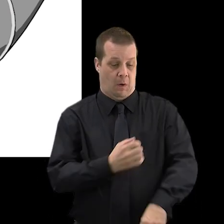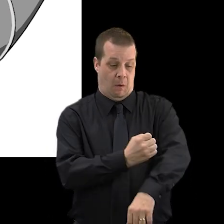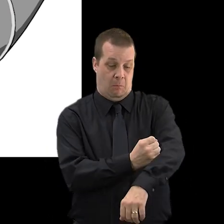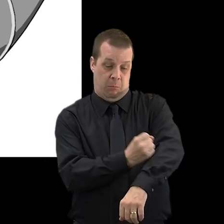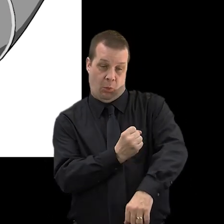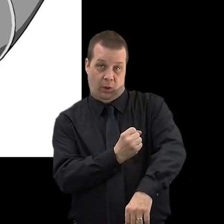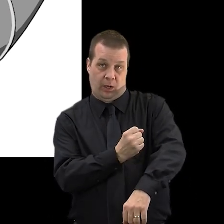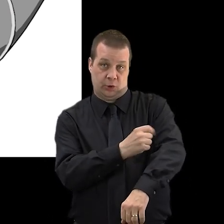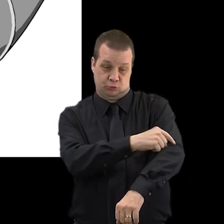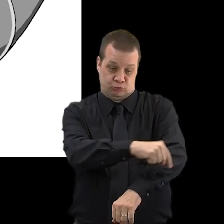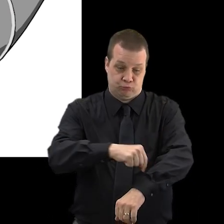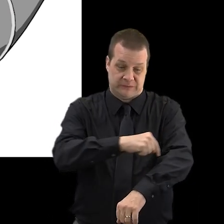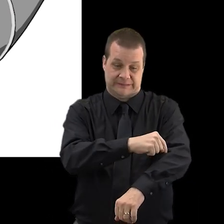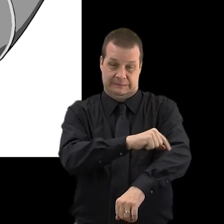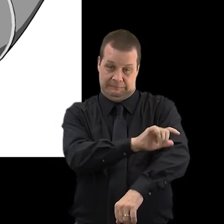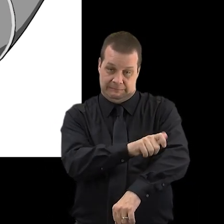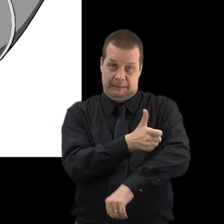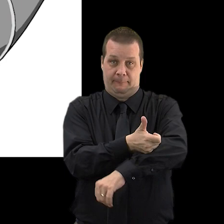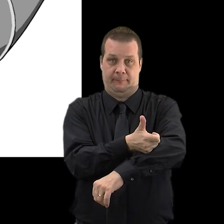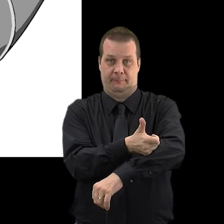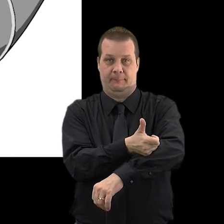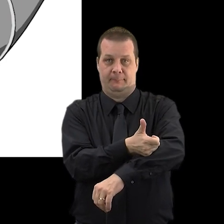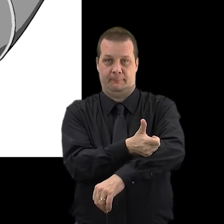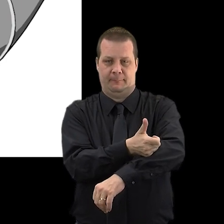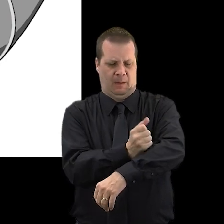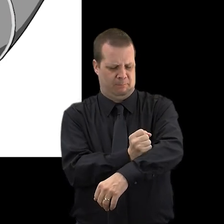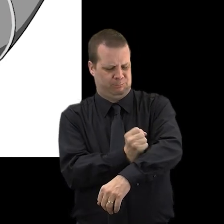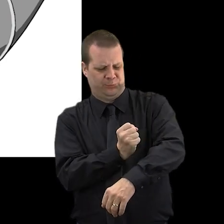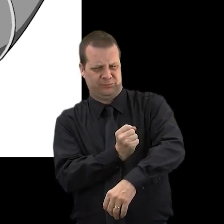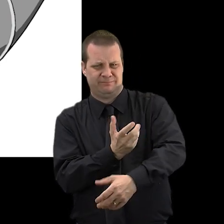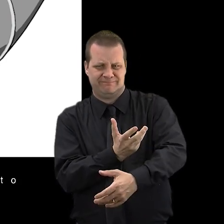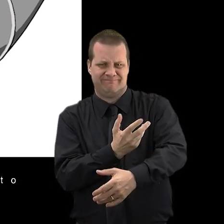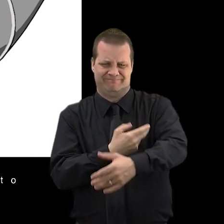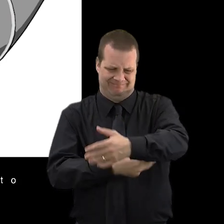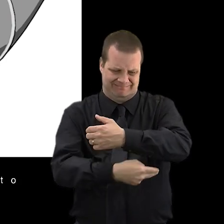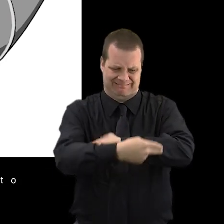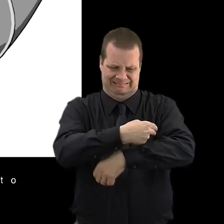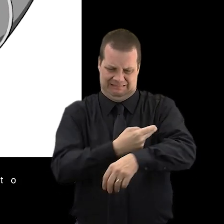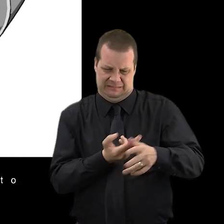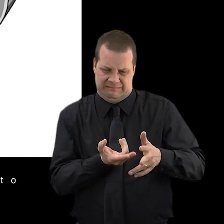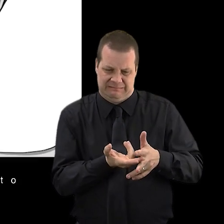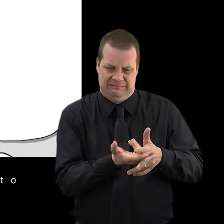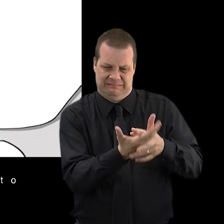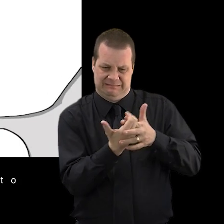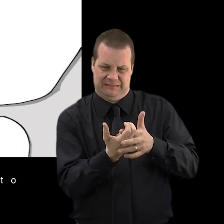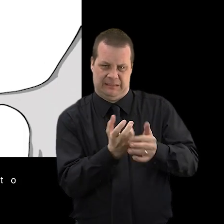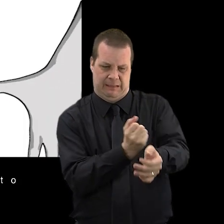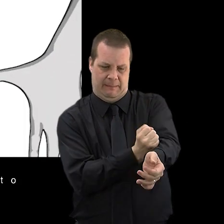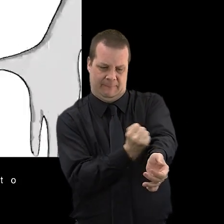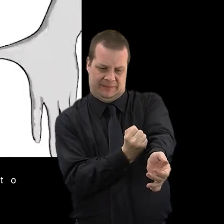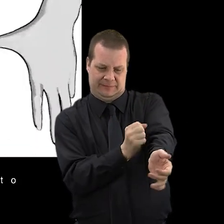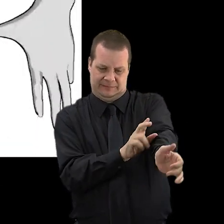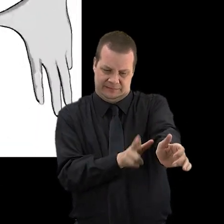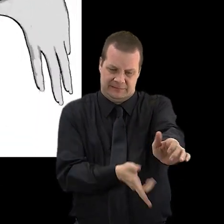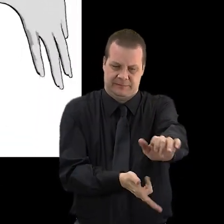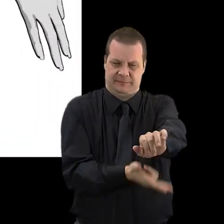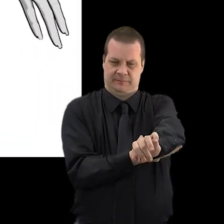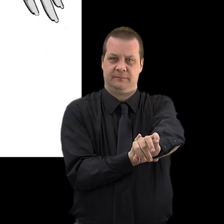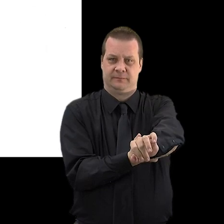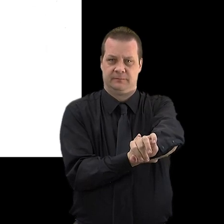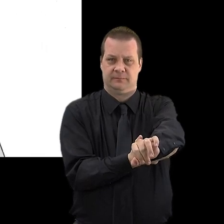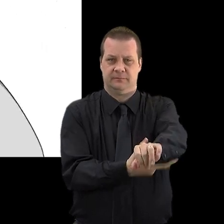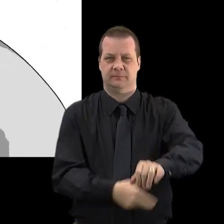clip. Pull the free end of the Velcro strap, thread it through the buckle, and securely fasten it back onto